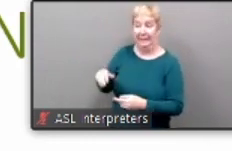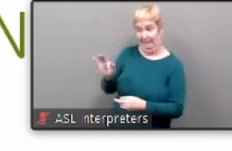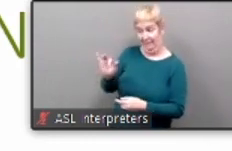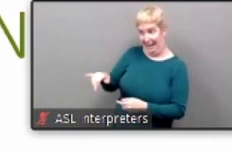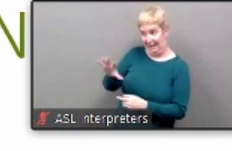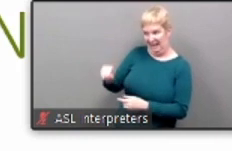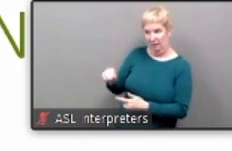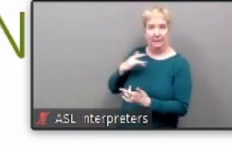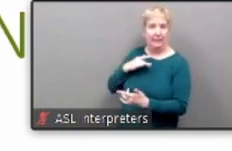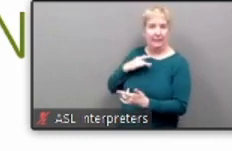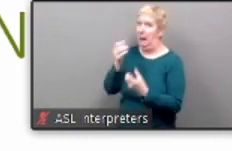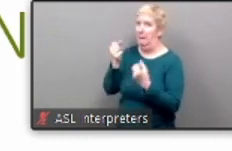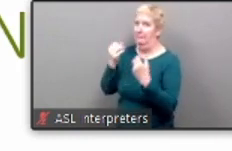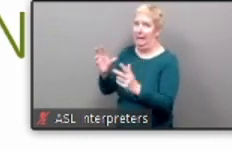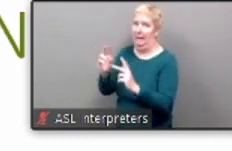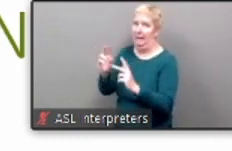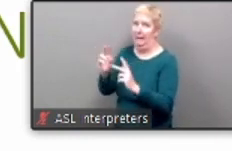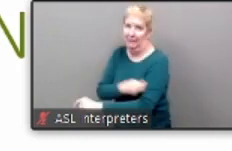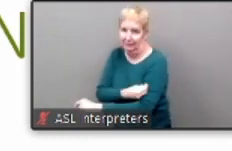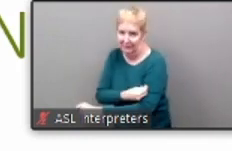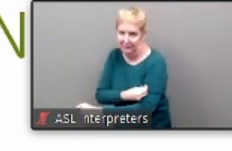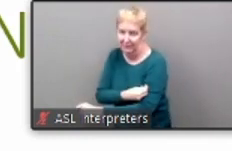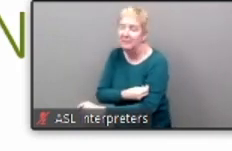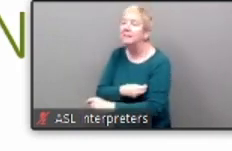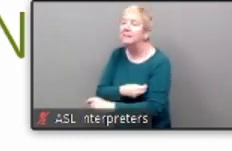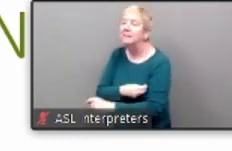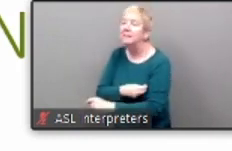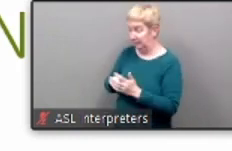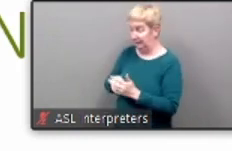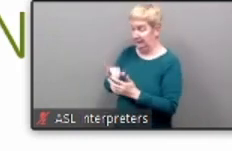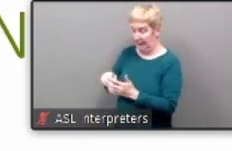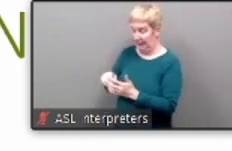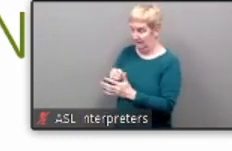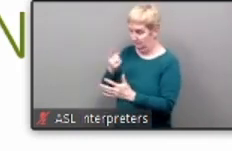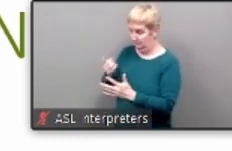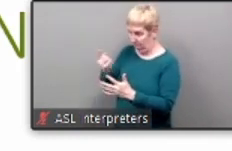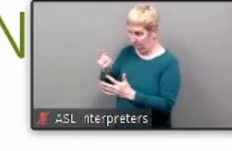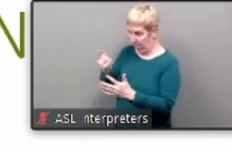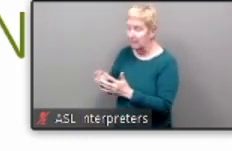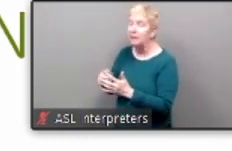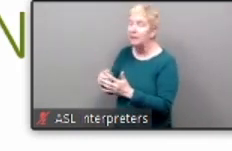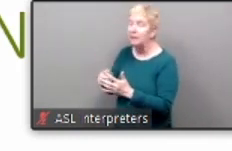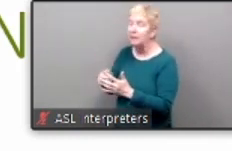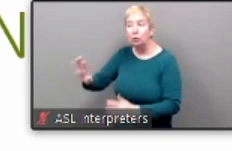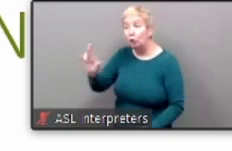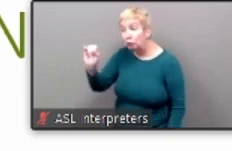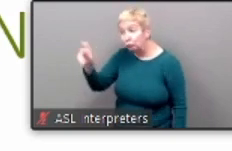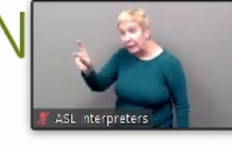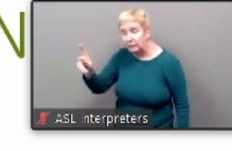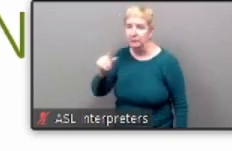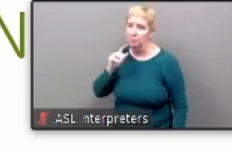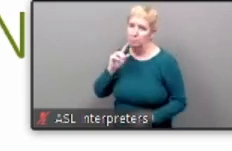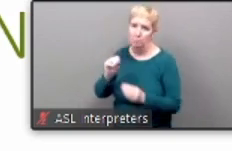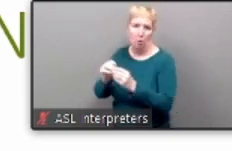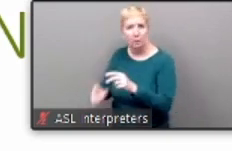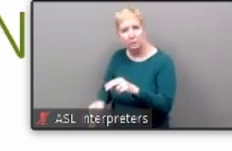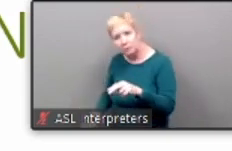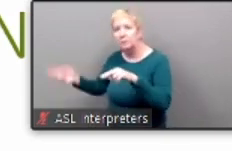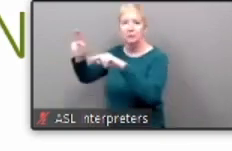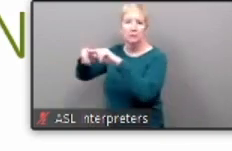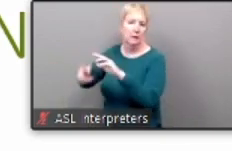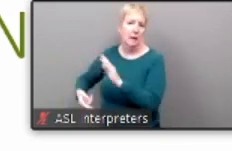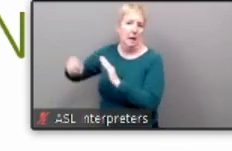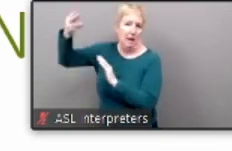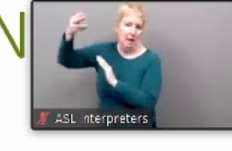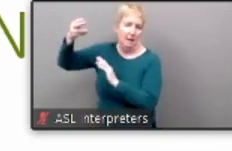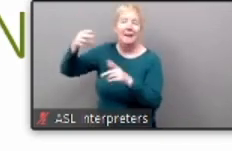low. All of those things can significantly increase one's risk of developing COVID. And part of that is the variants